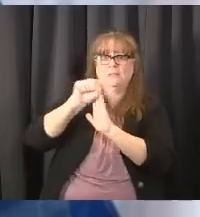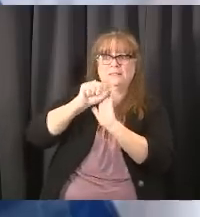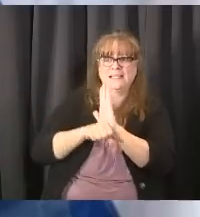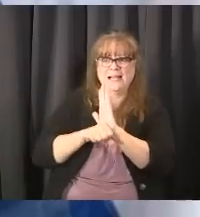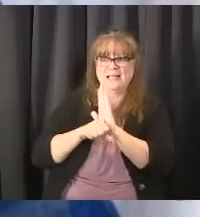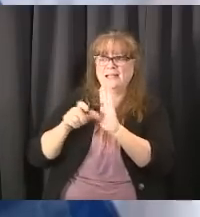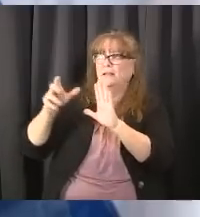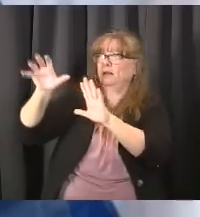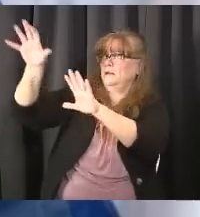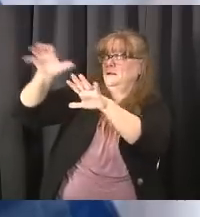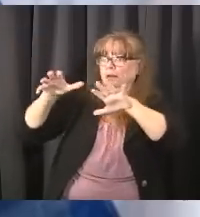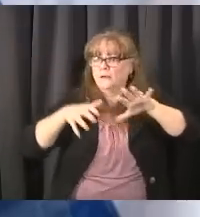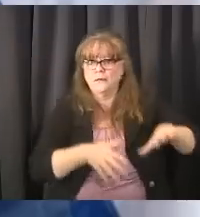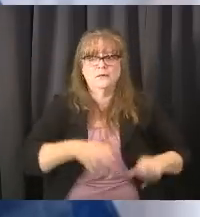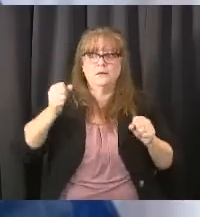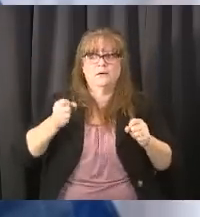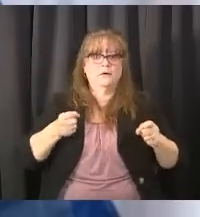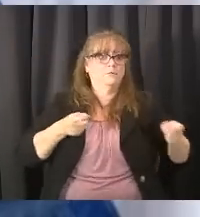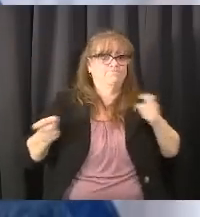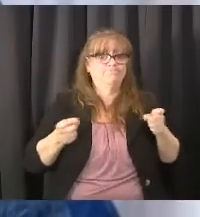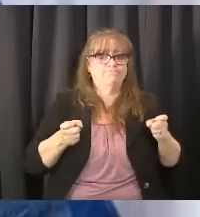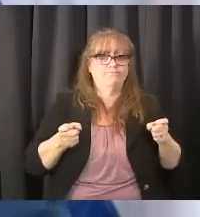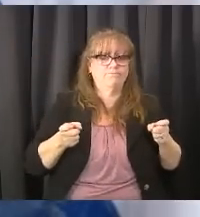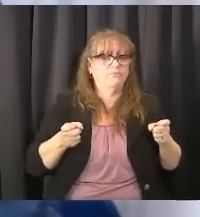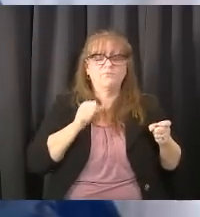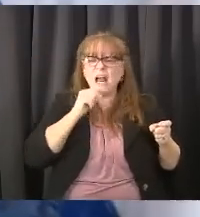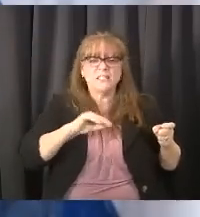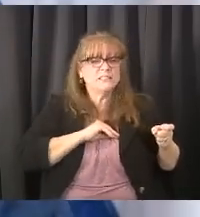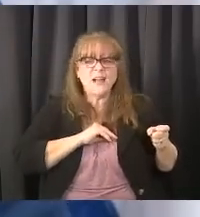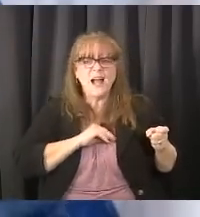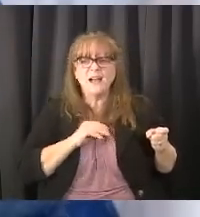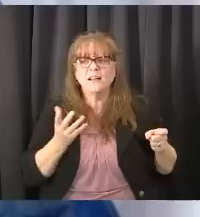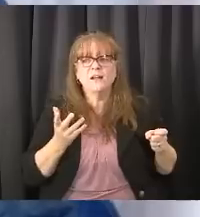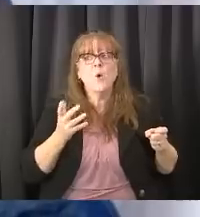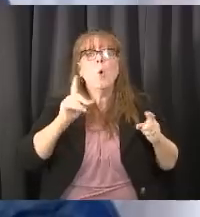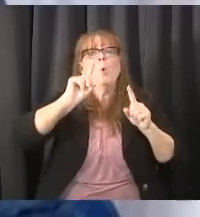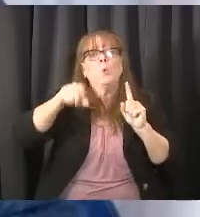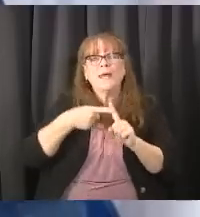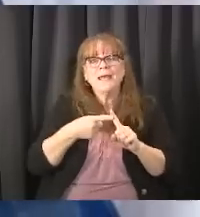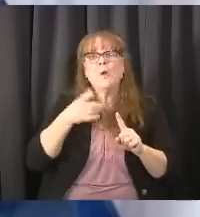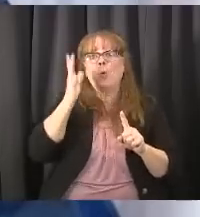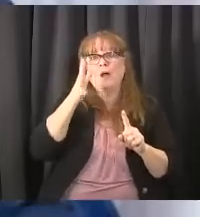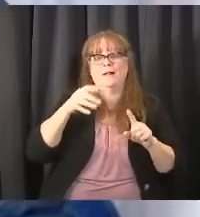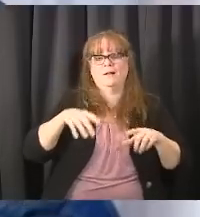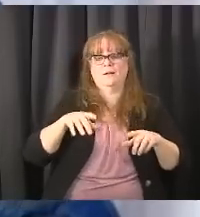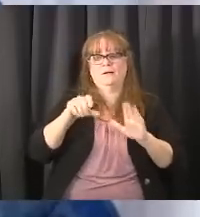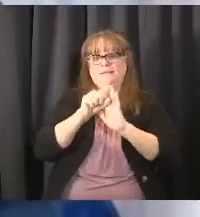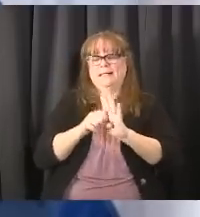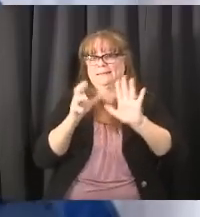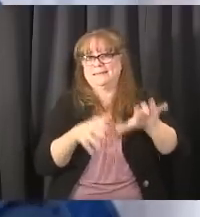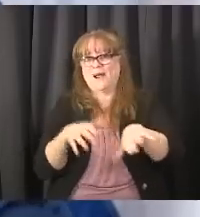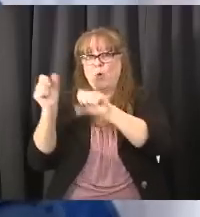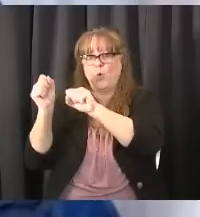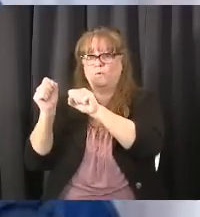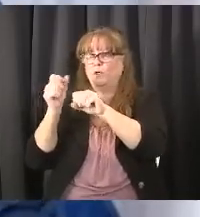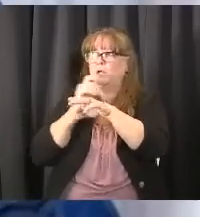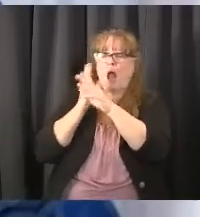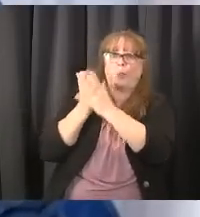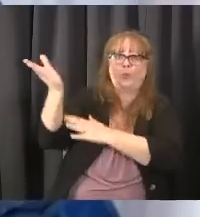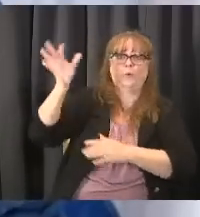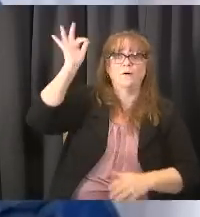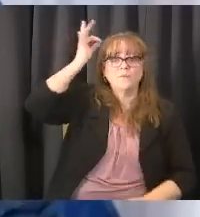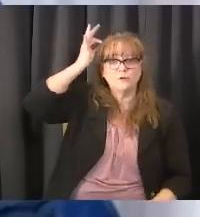do you consider doing something like that? Yes. So I'm thrilled with the guidance as an American because I think the problem in many